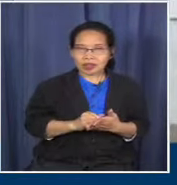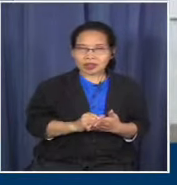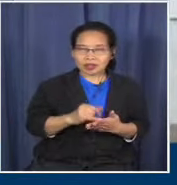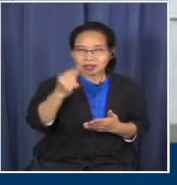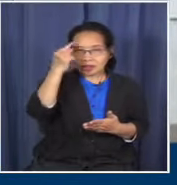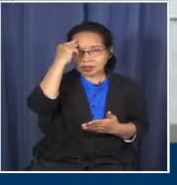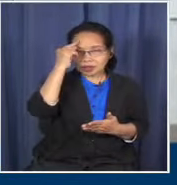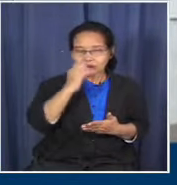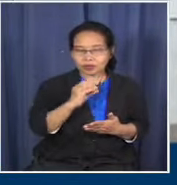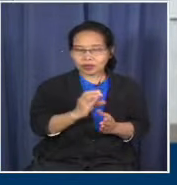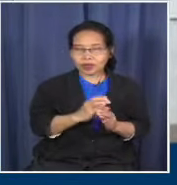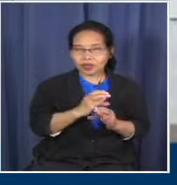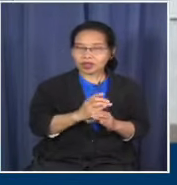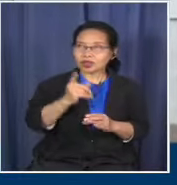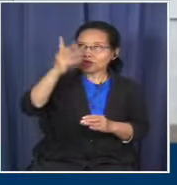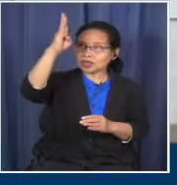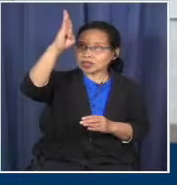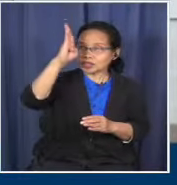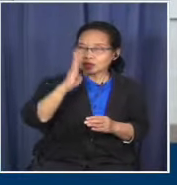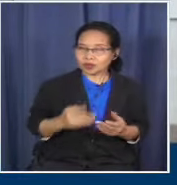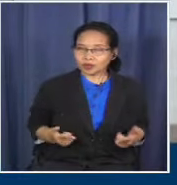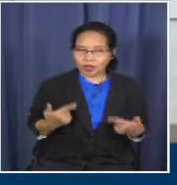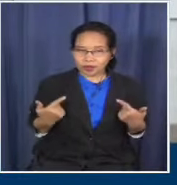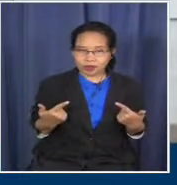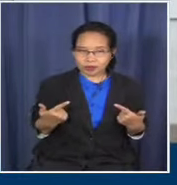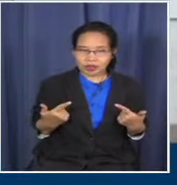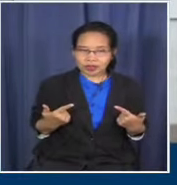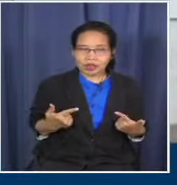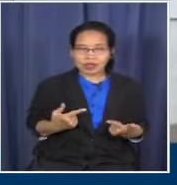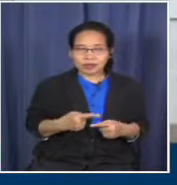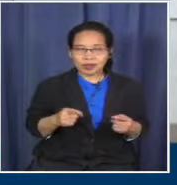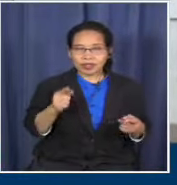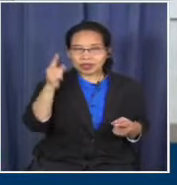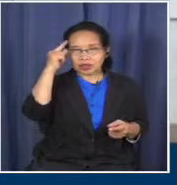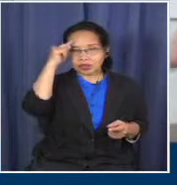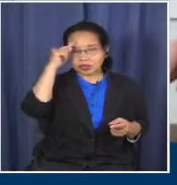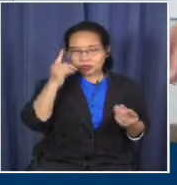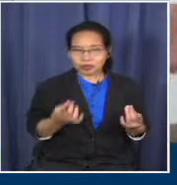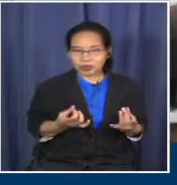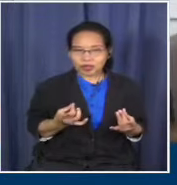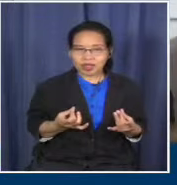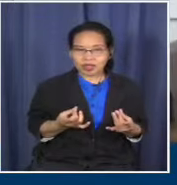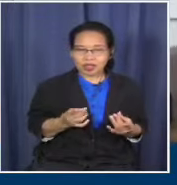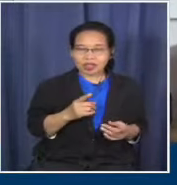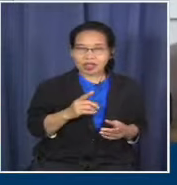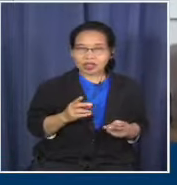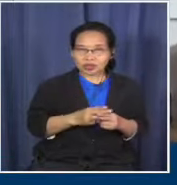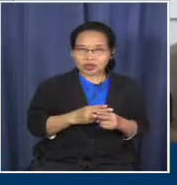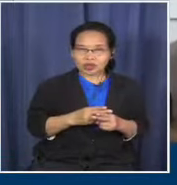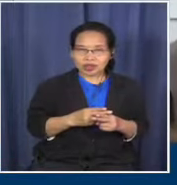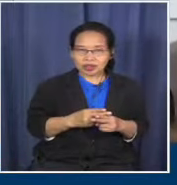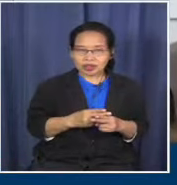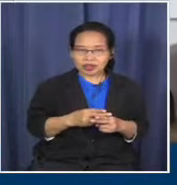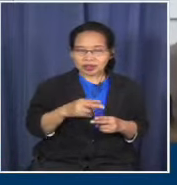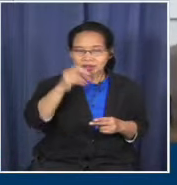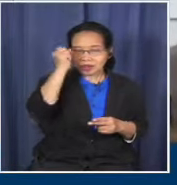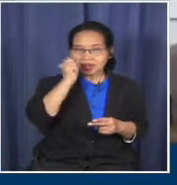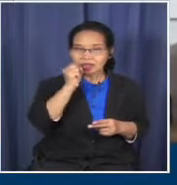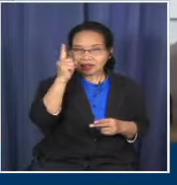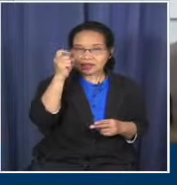thought of the Creator of life. But the thought of Buddha is as short as his